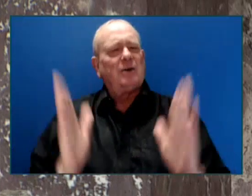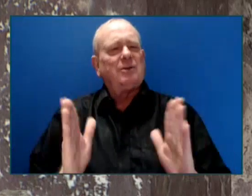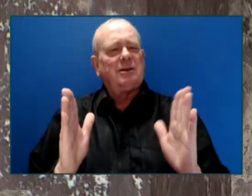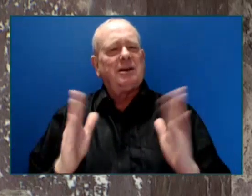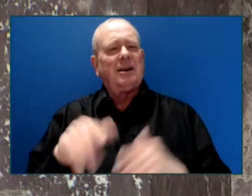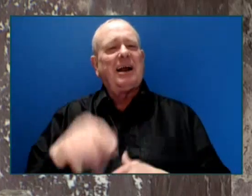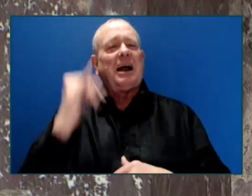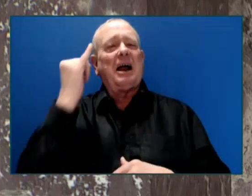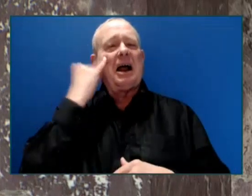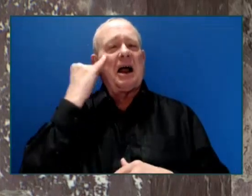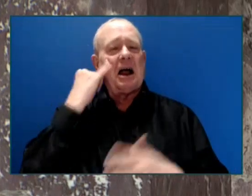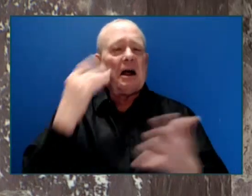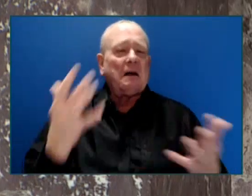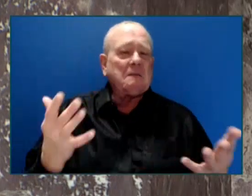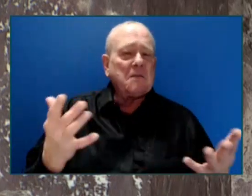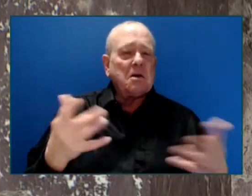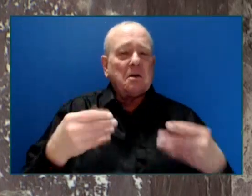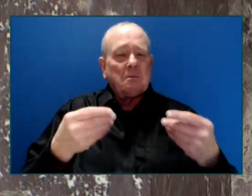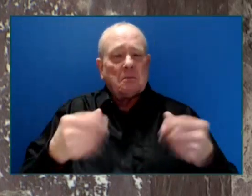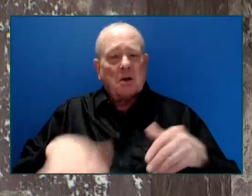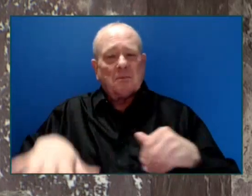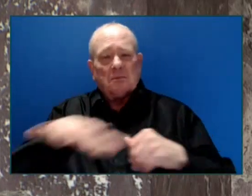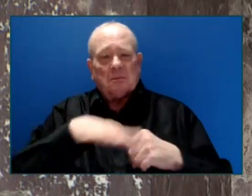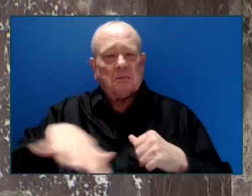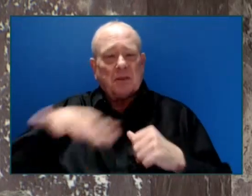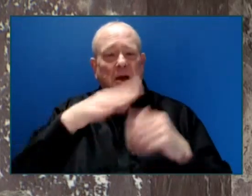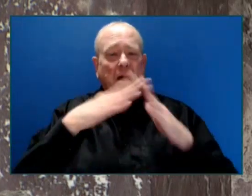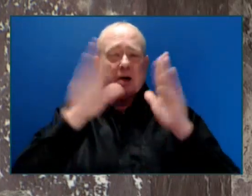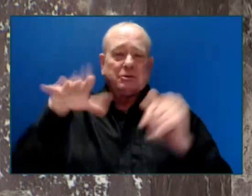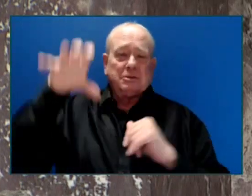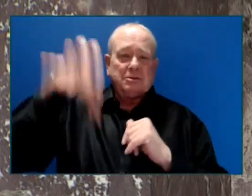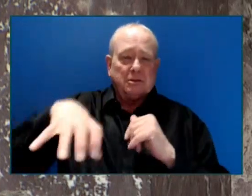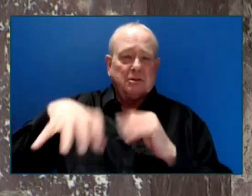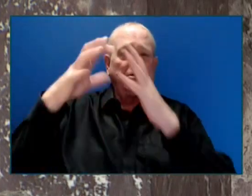that is only affordable for some people. If they can afford it, they'll buy